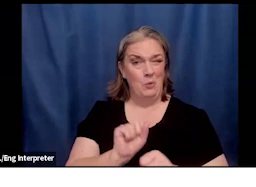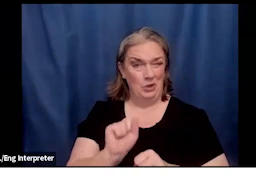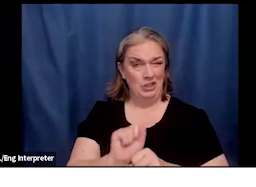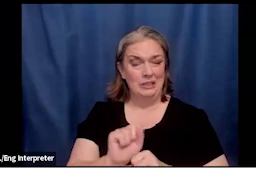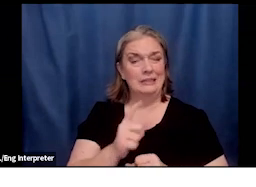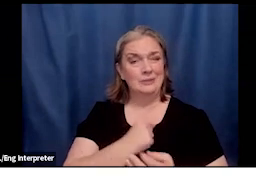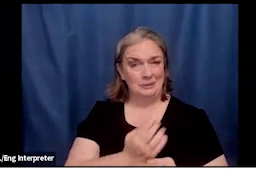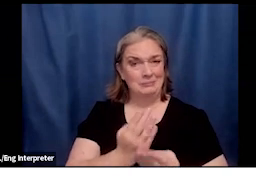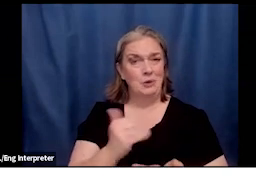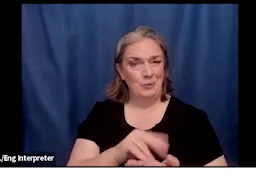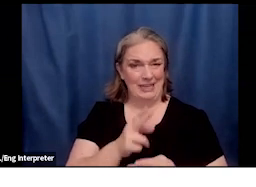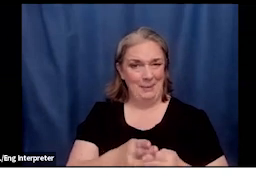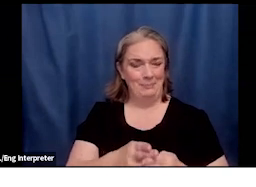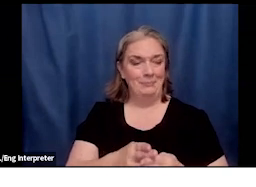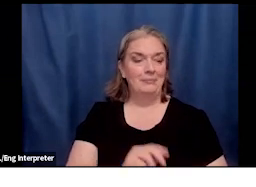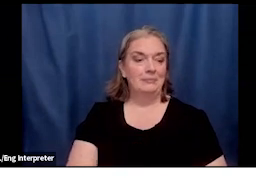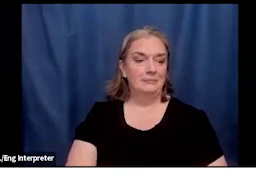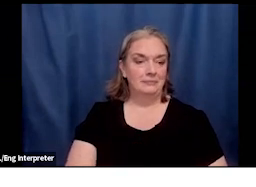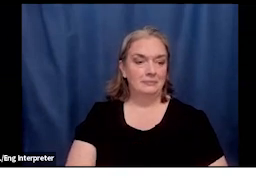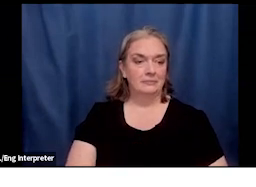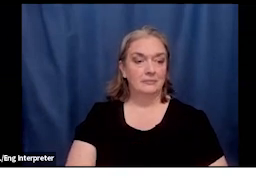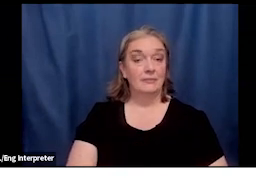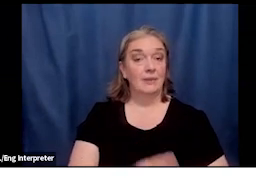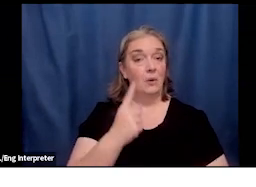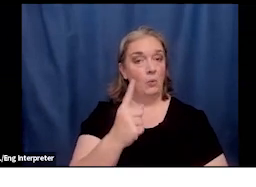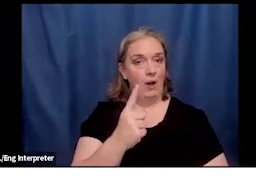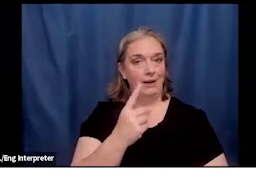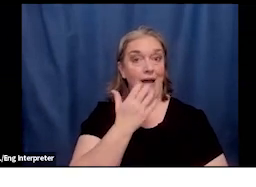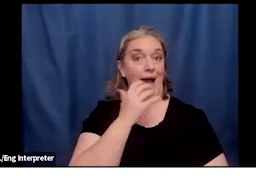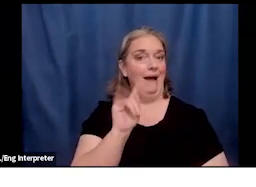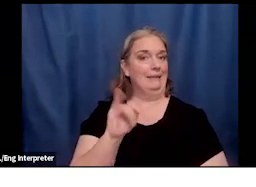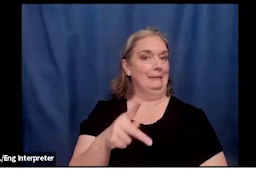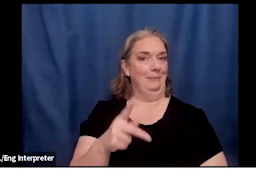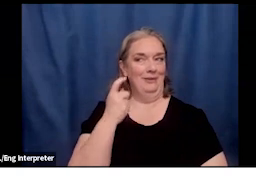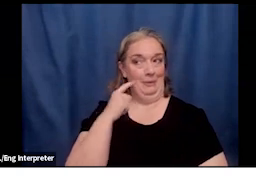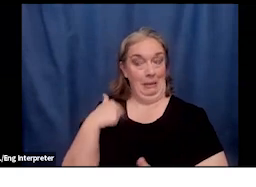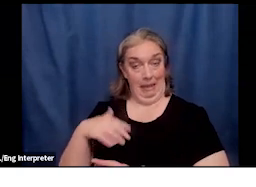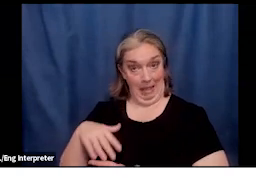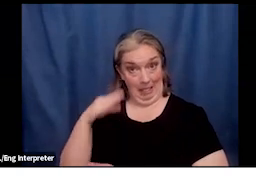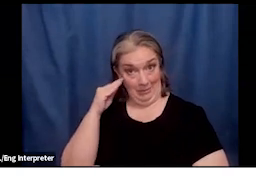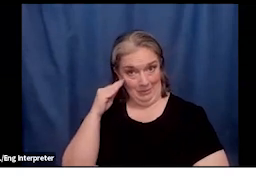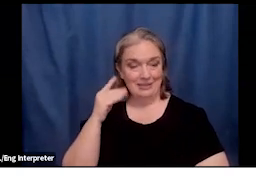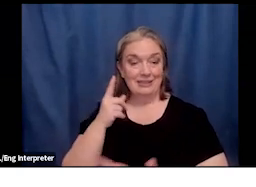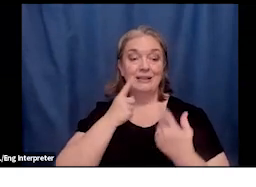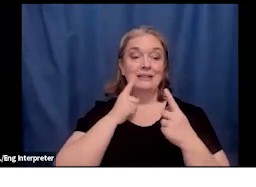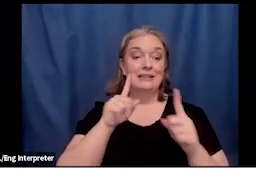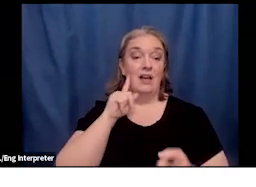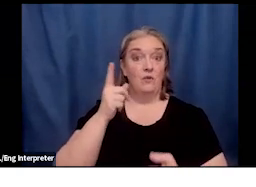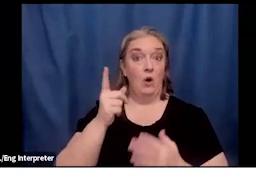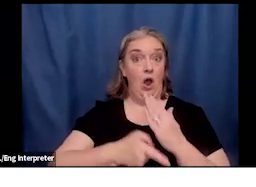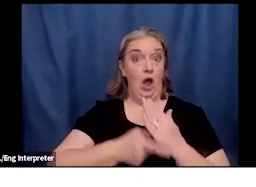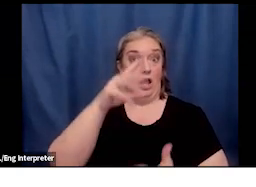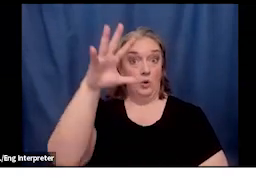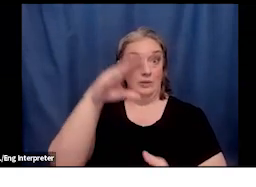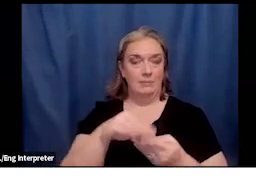document. And then a hot tip that I have recently learned is for successful auto sum in this document, it